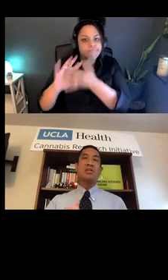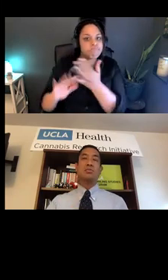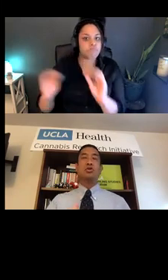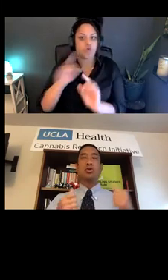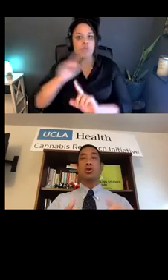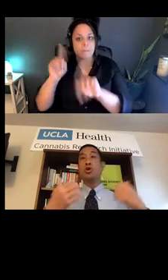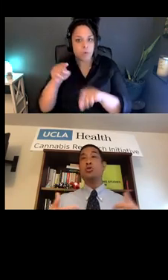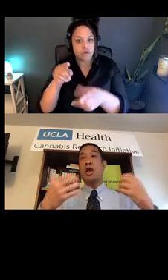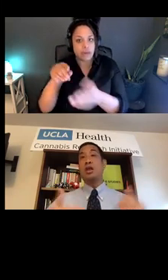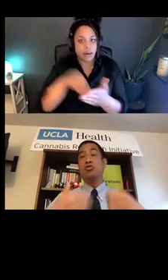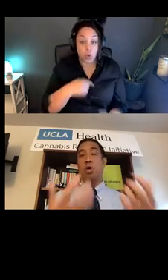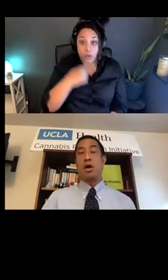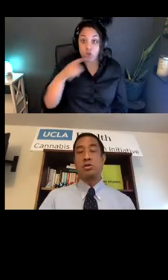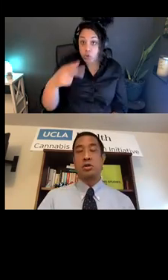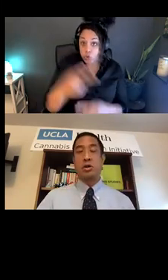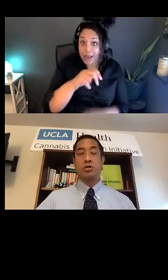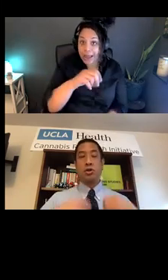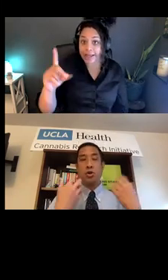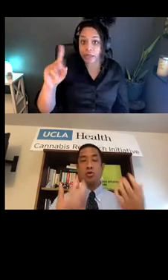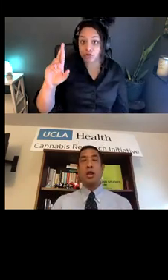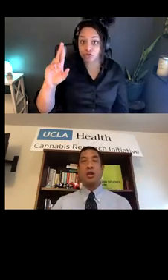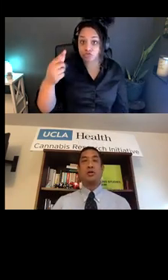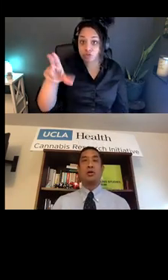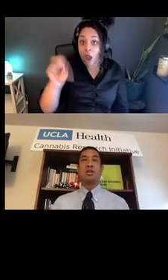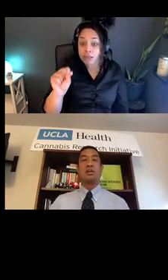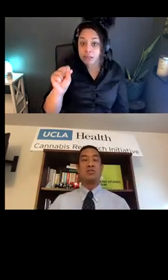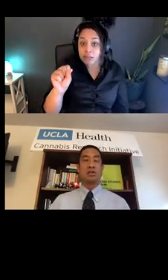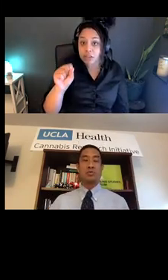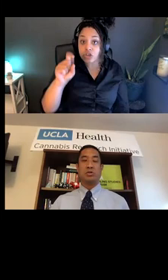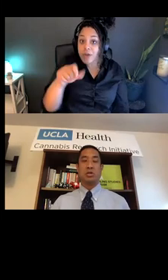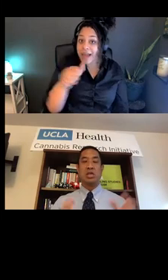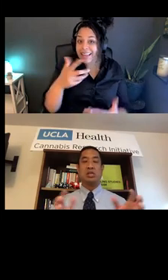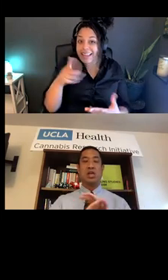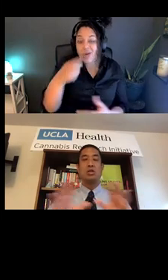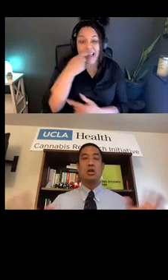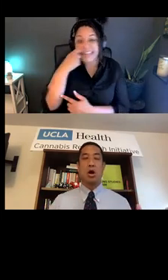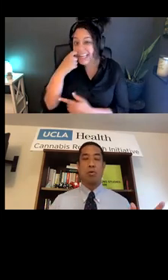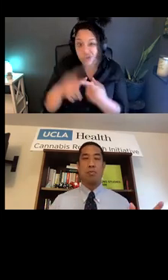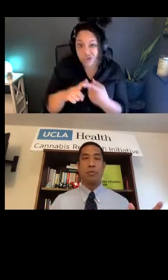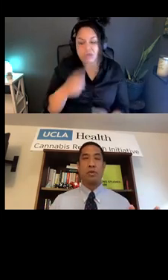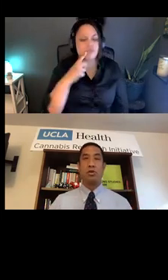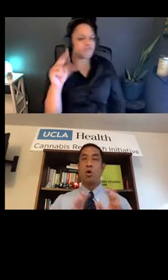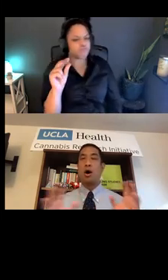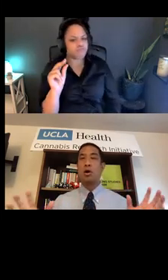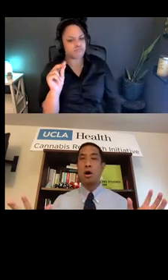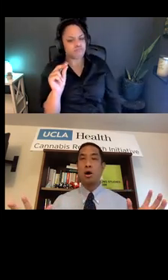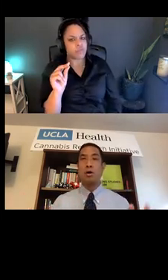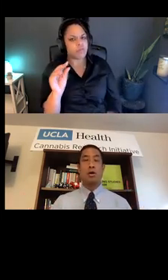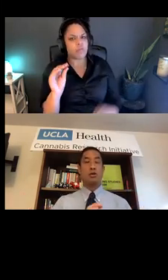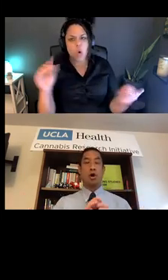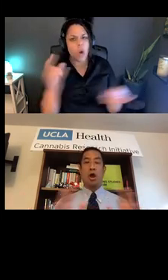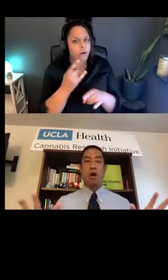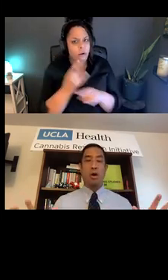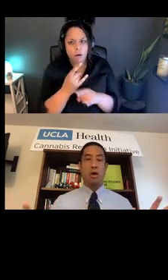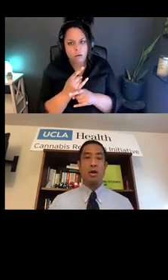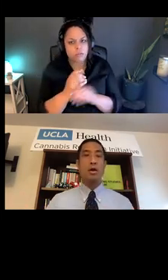we asked him, do you use any drugs? Do you use any other addictive substances? He said, no, no alcohol,